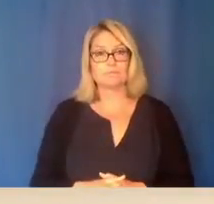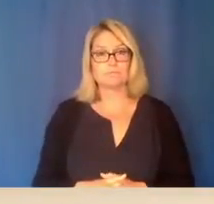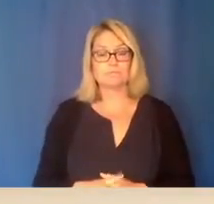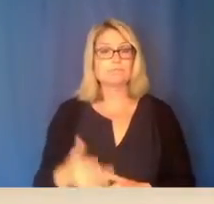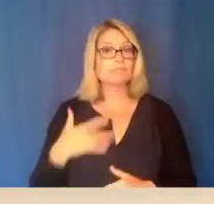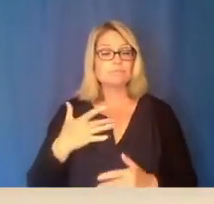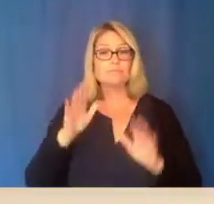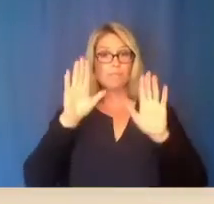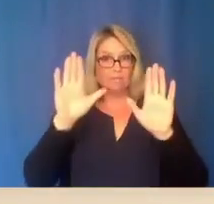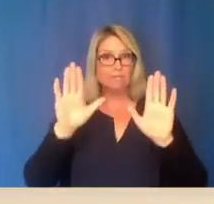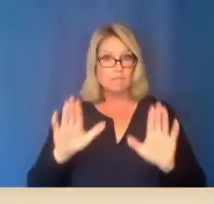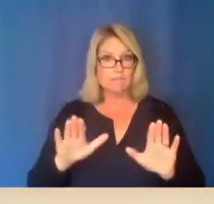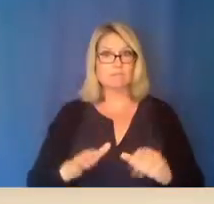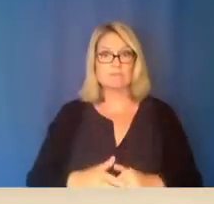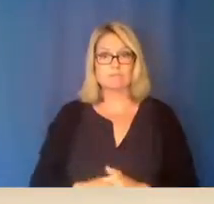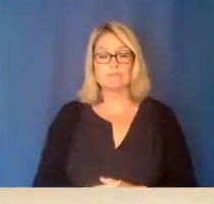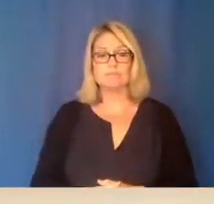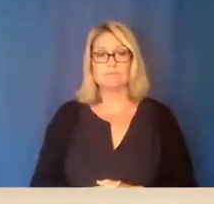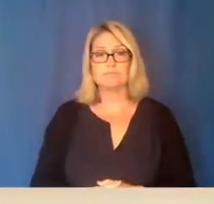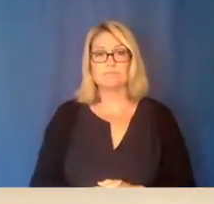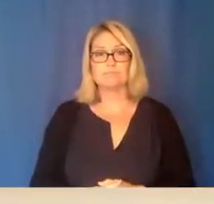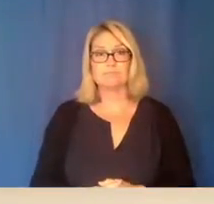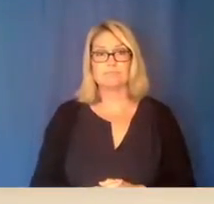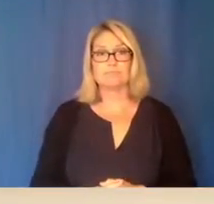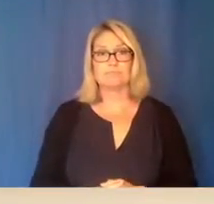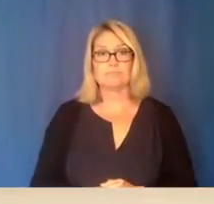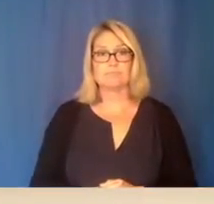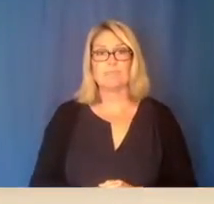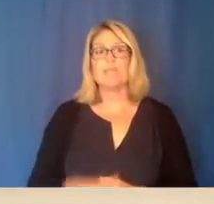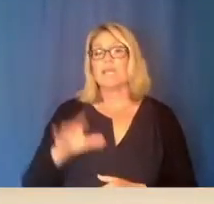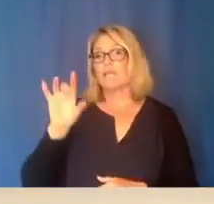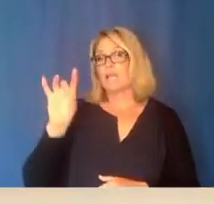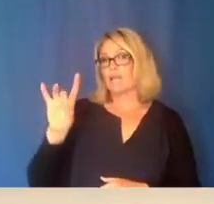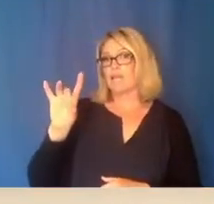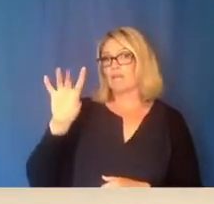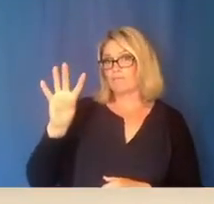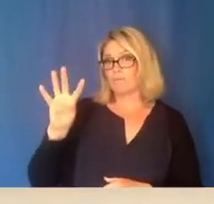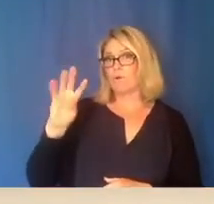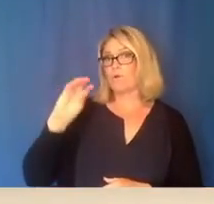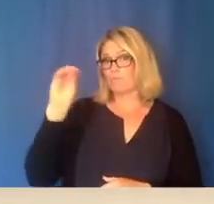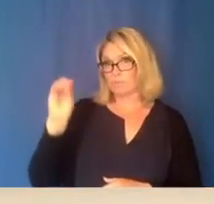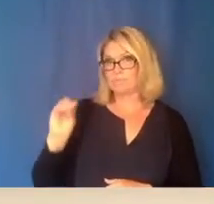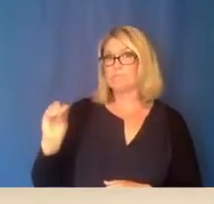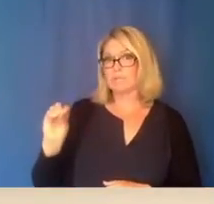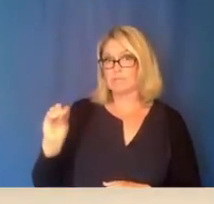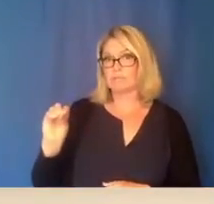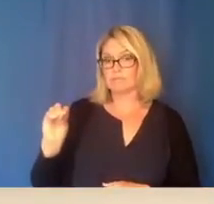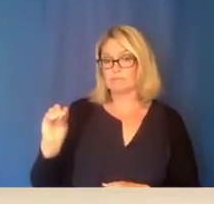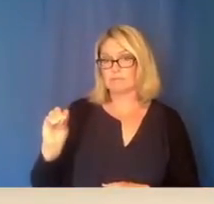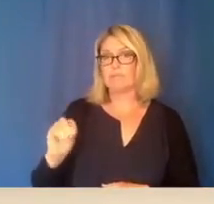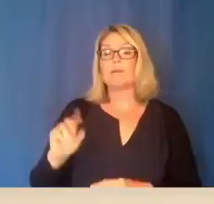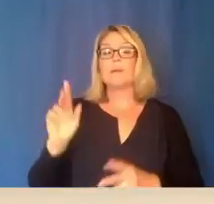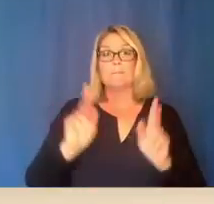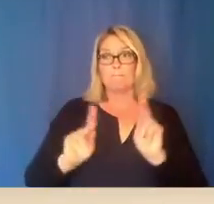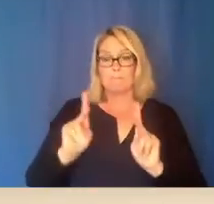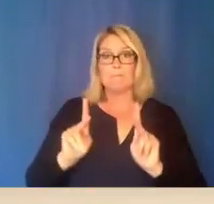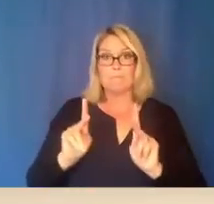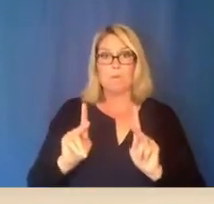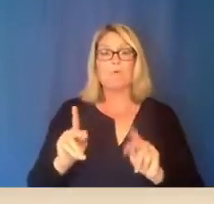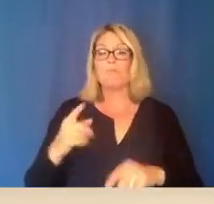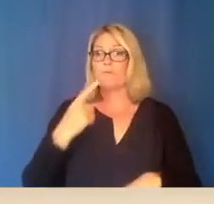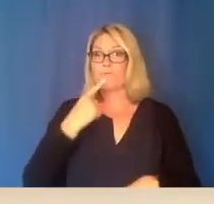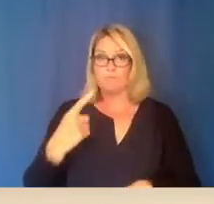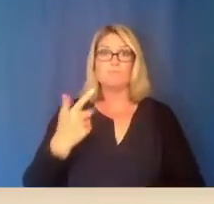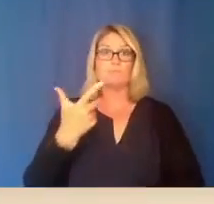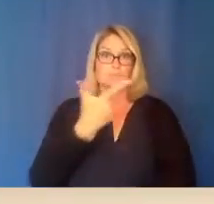excellent, with 84% of our eligible population having one dose.